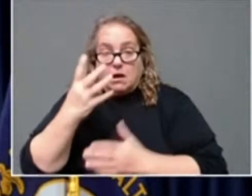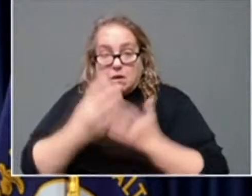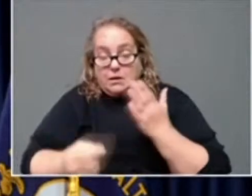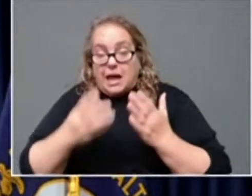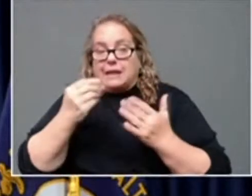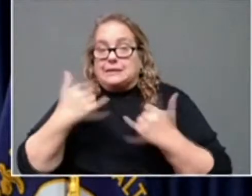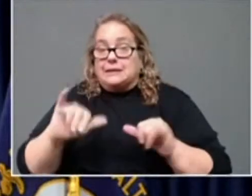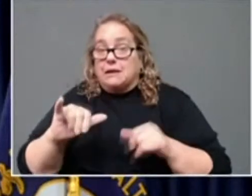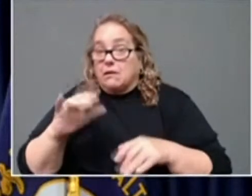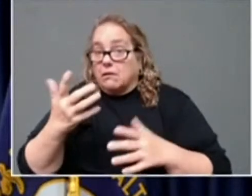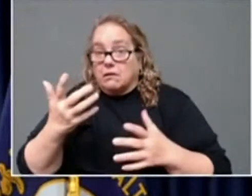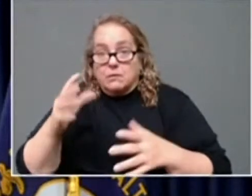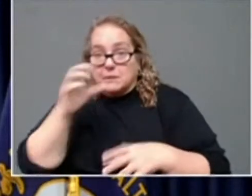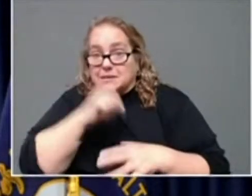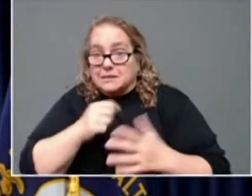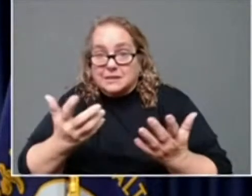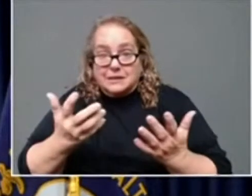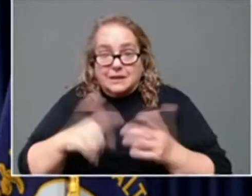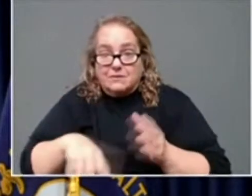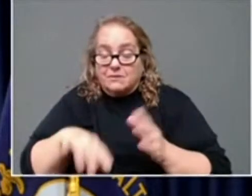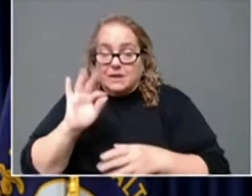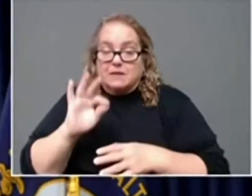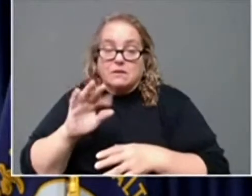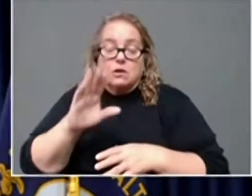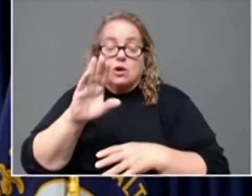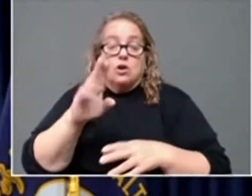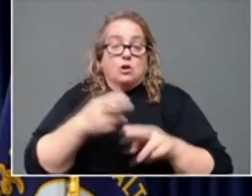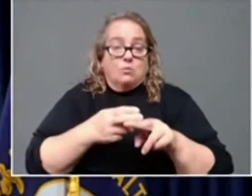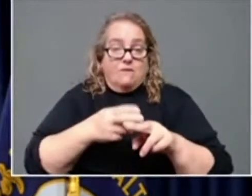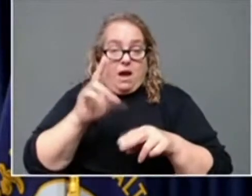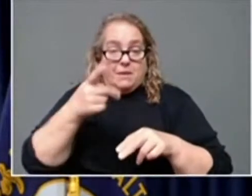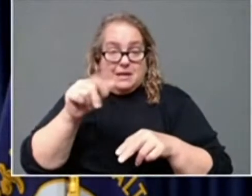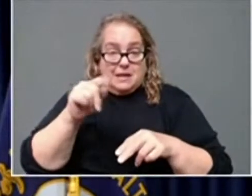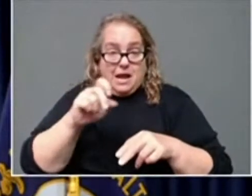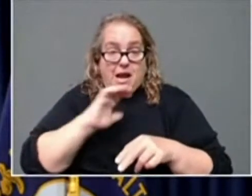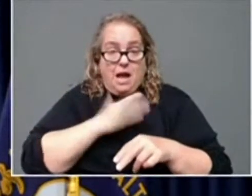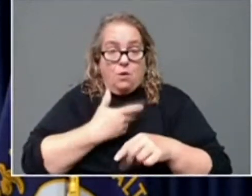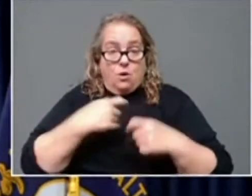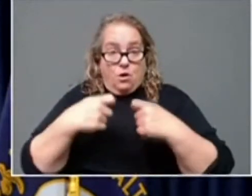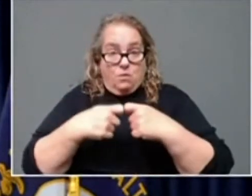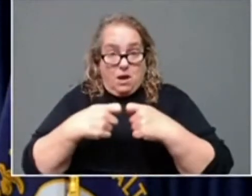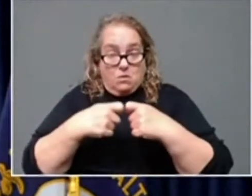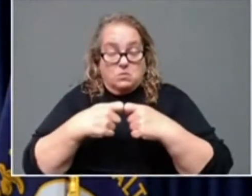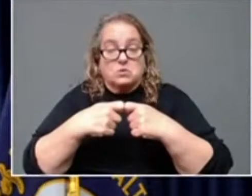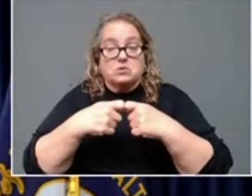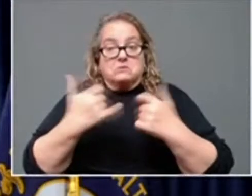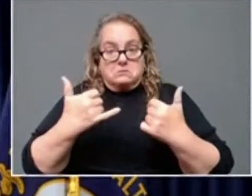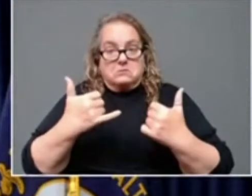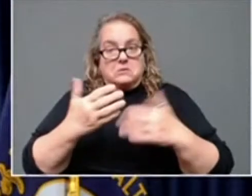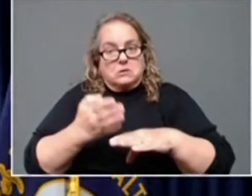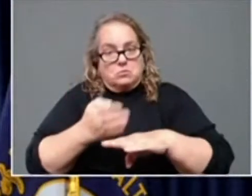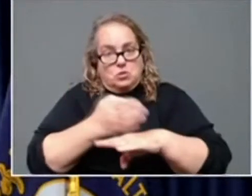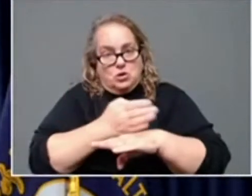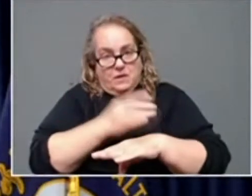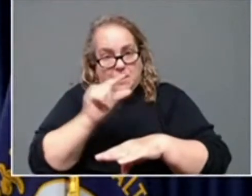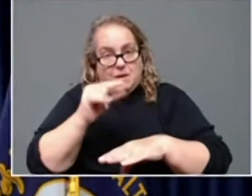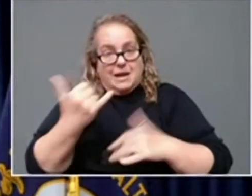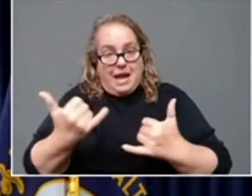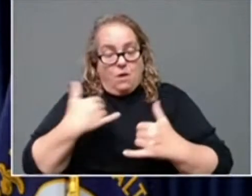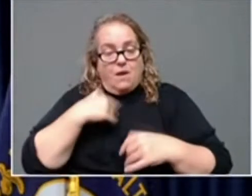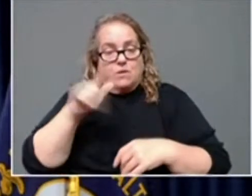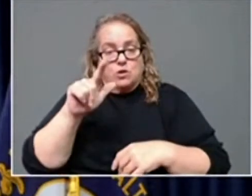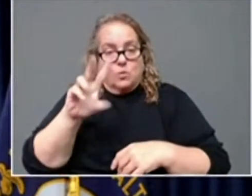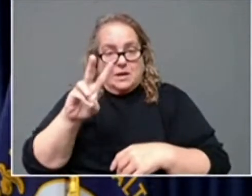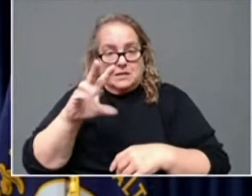So just a brief update. Our power picture improved a bit. We have at this point